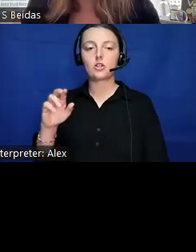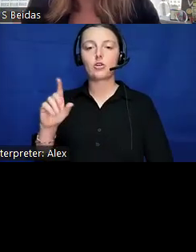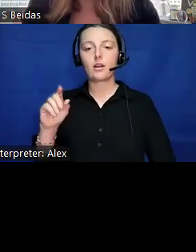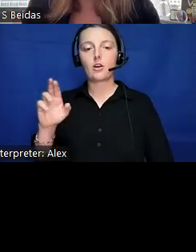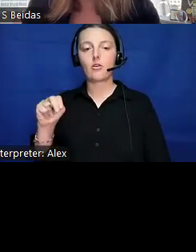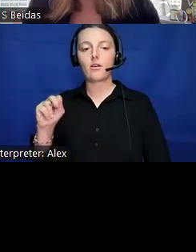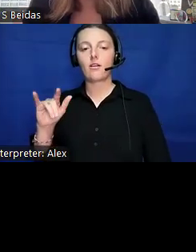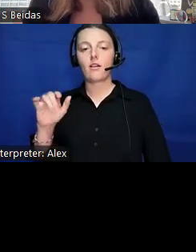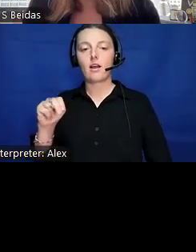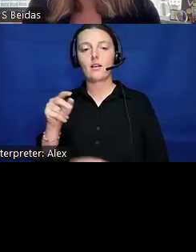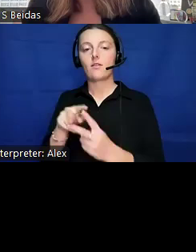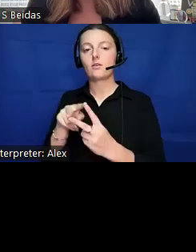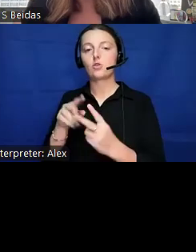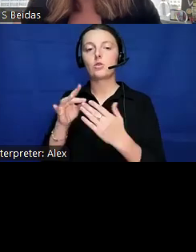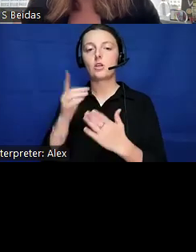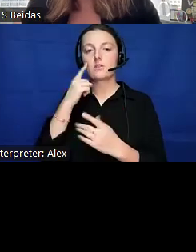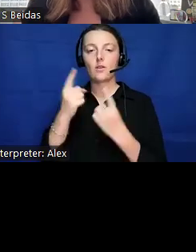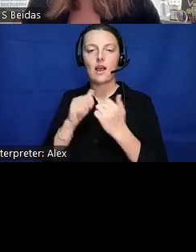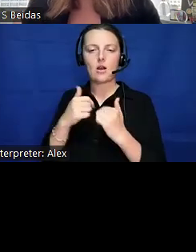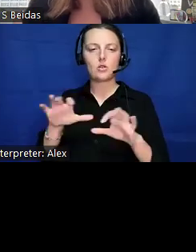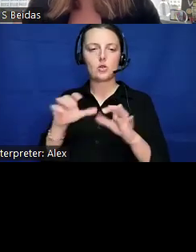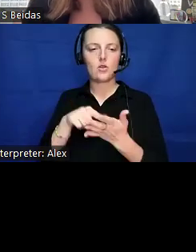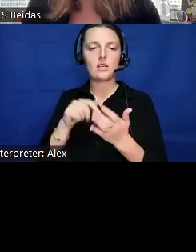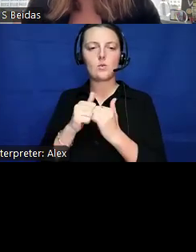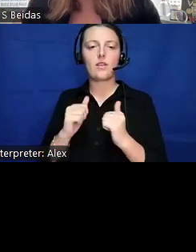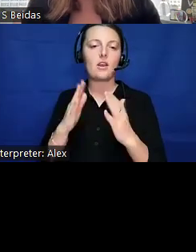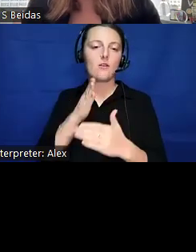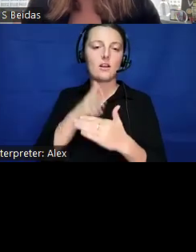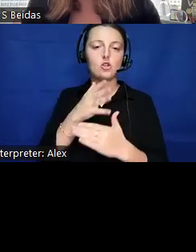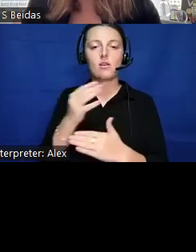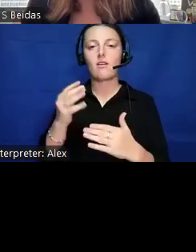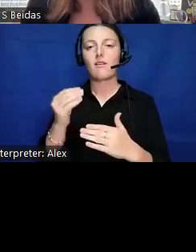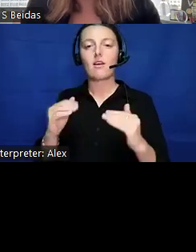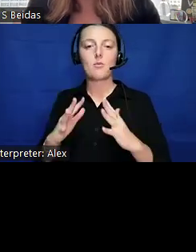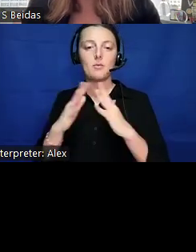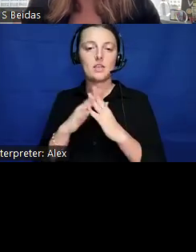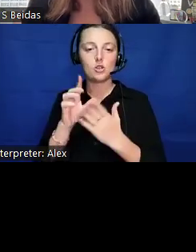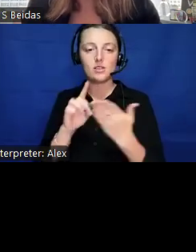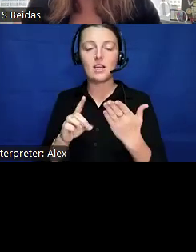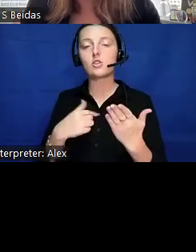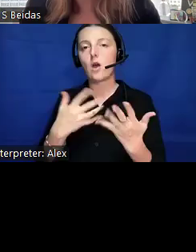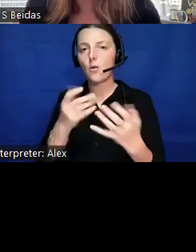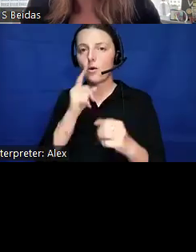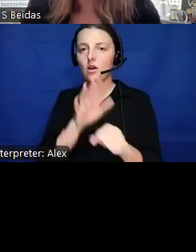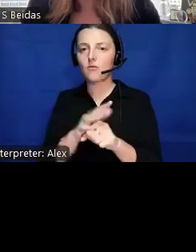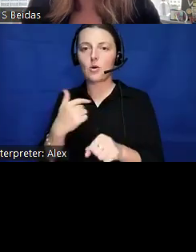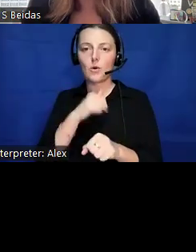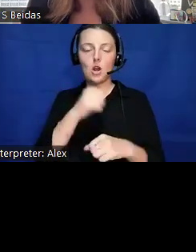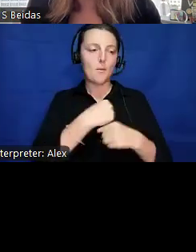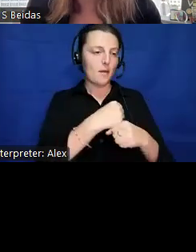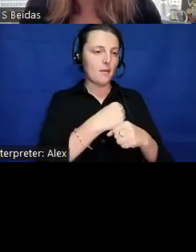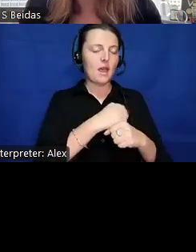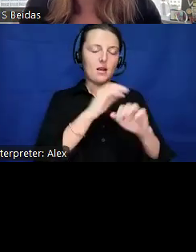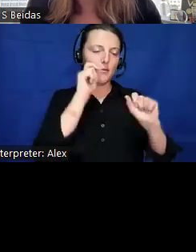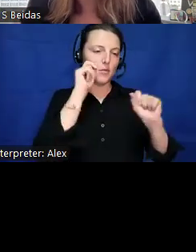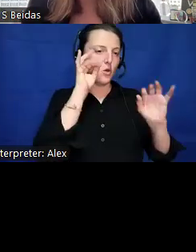this within intervention and implementation design. And I just want to make sure that we don't produce these beautiful programs that are like this impossible